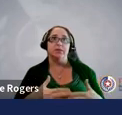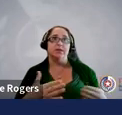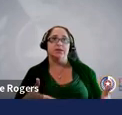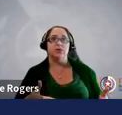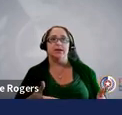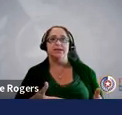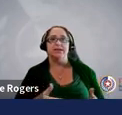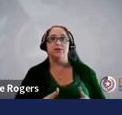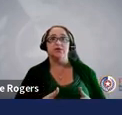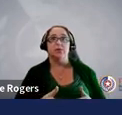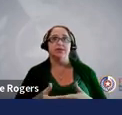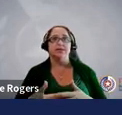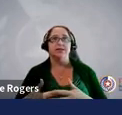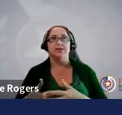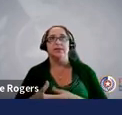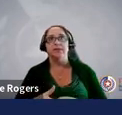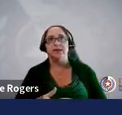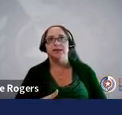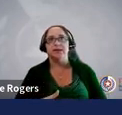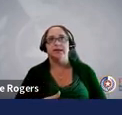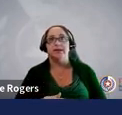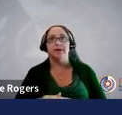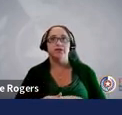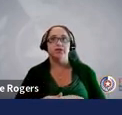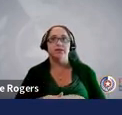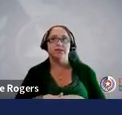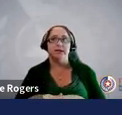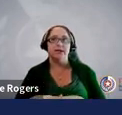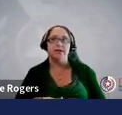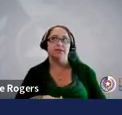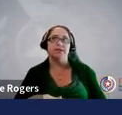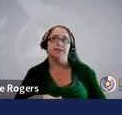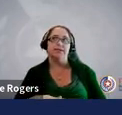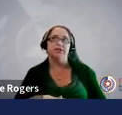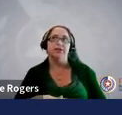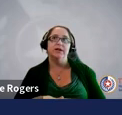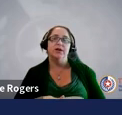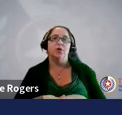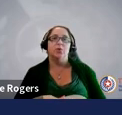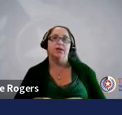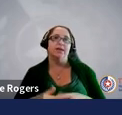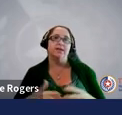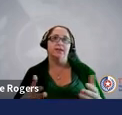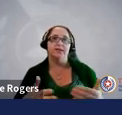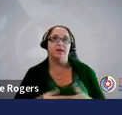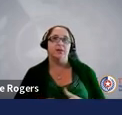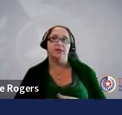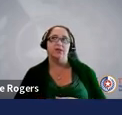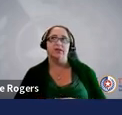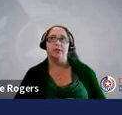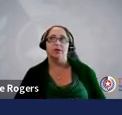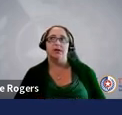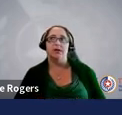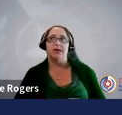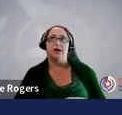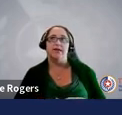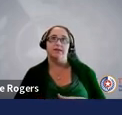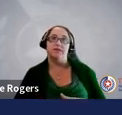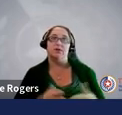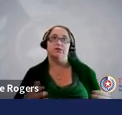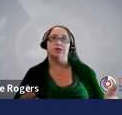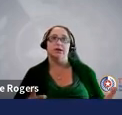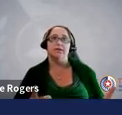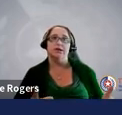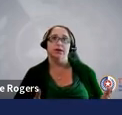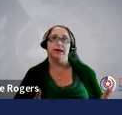youth who are experiencing a crisis who don't necessarily meet inpatient psych hospitalization, where they can still stay within their community and not